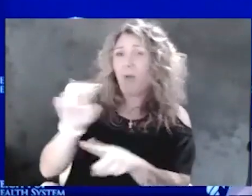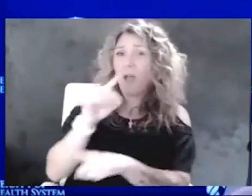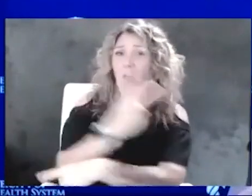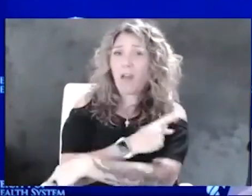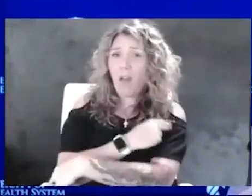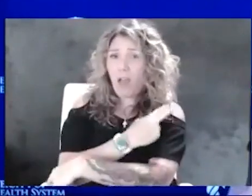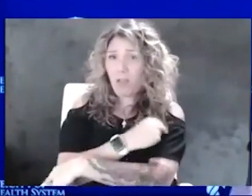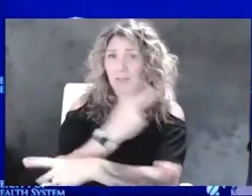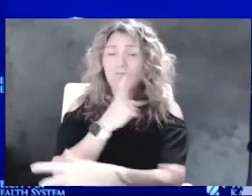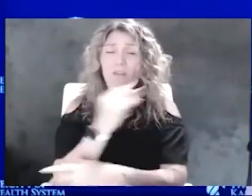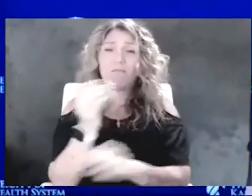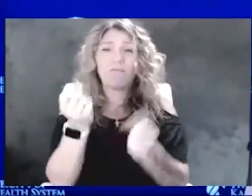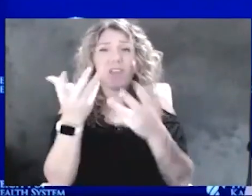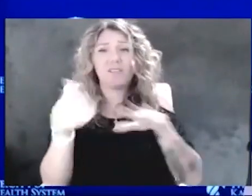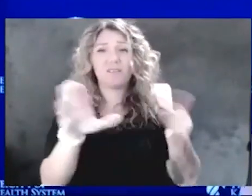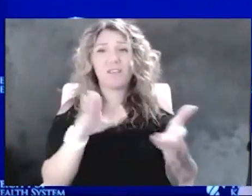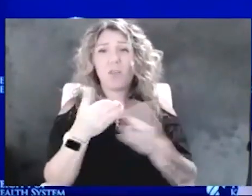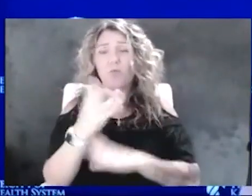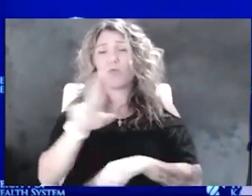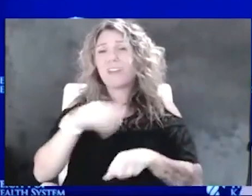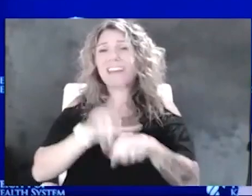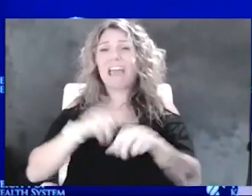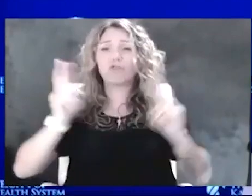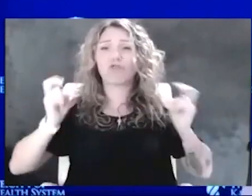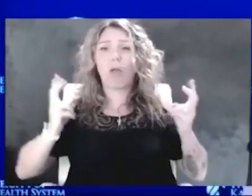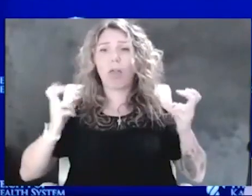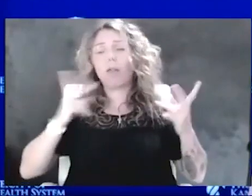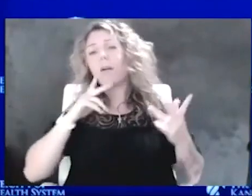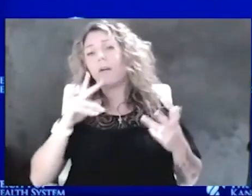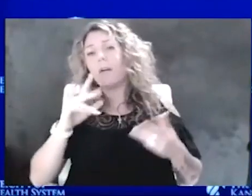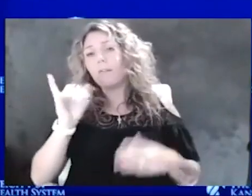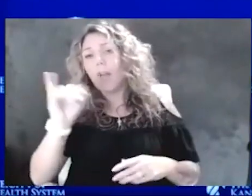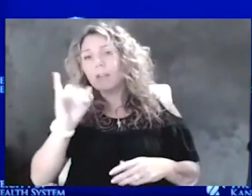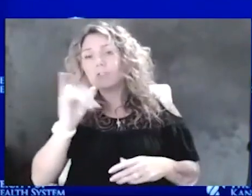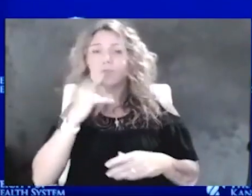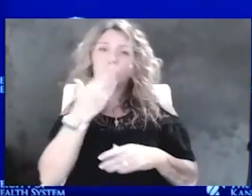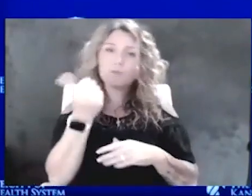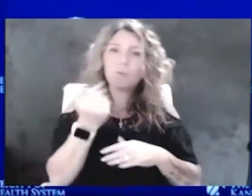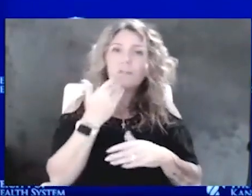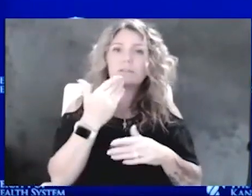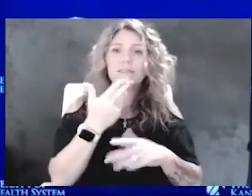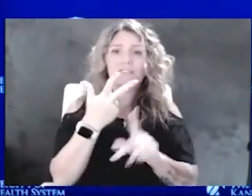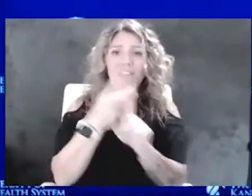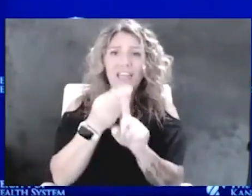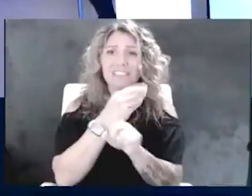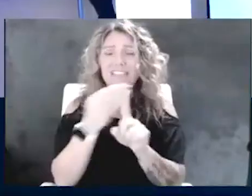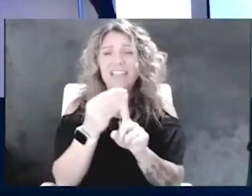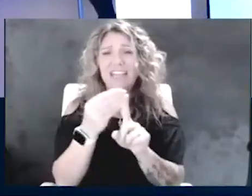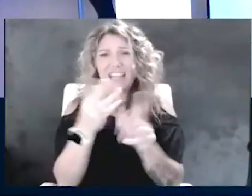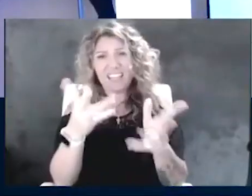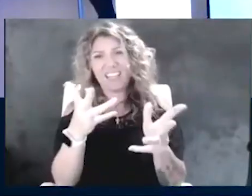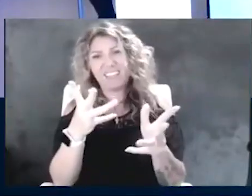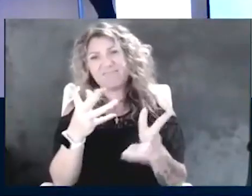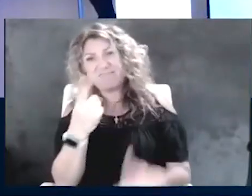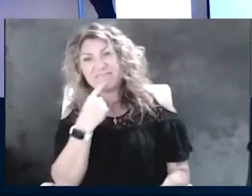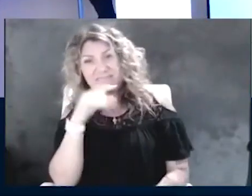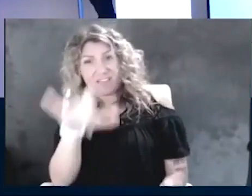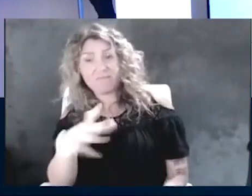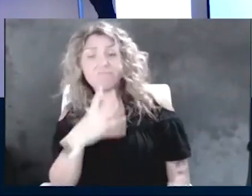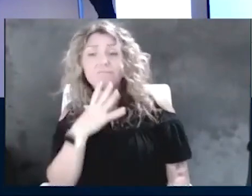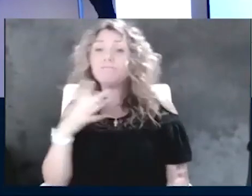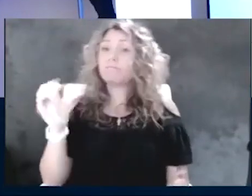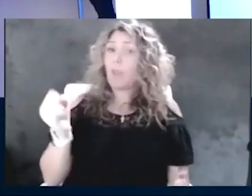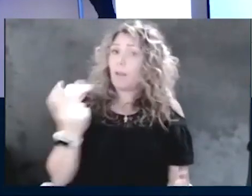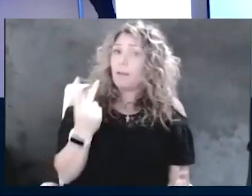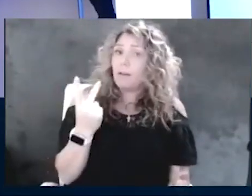through this natural infection process. So much better to get vaccinated and save that. So you know what? I think you and I have found more